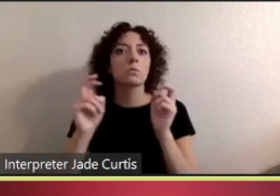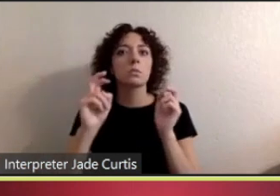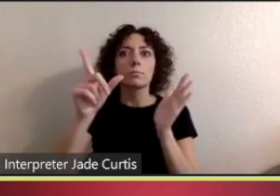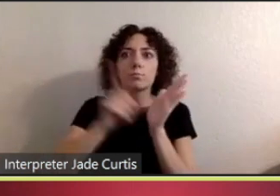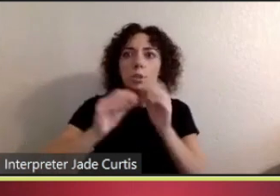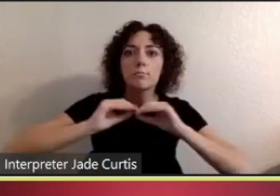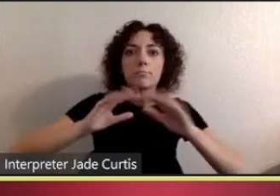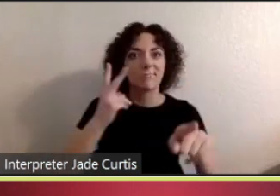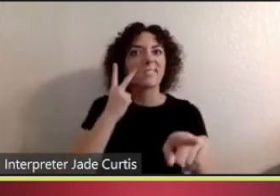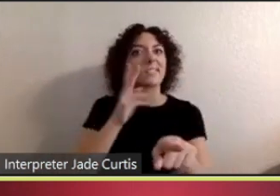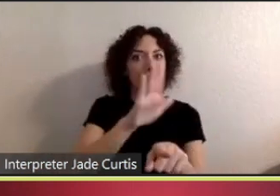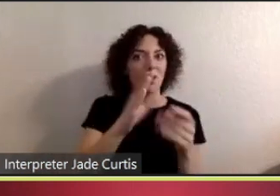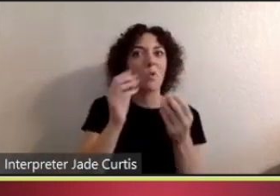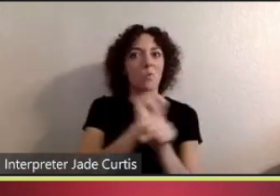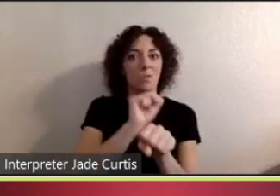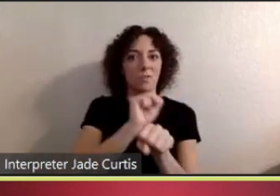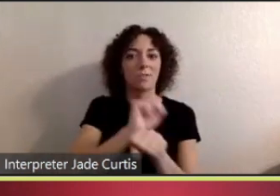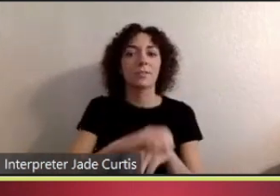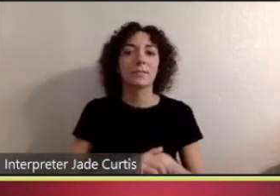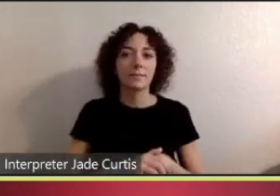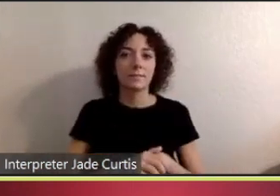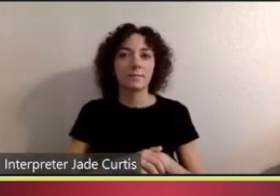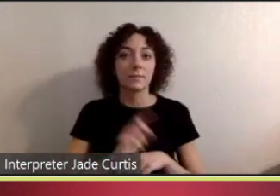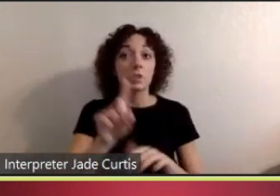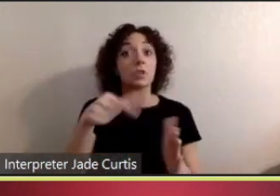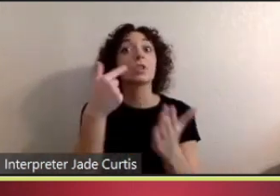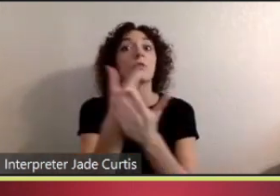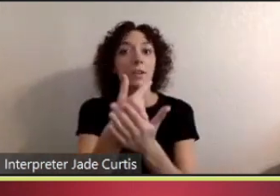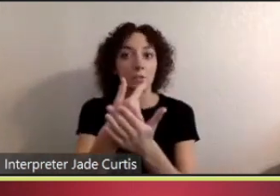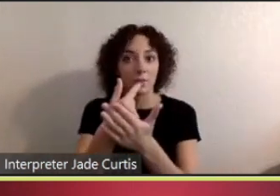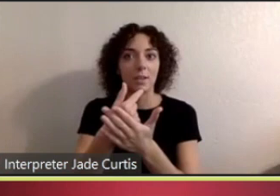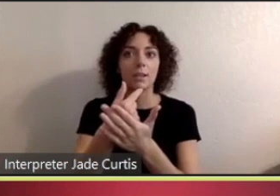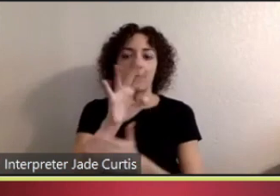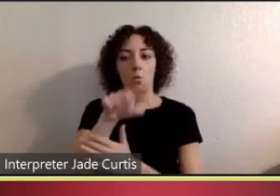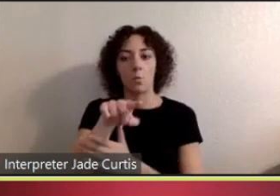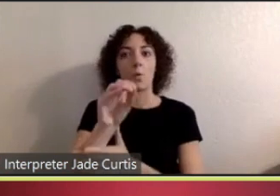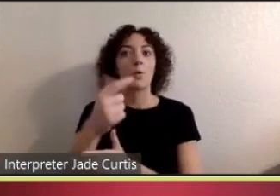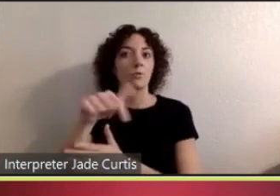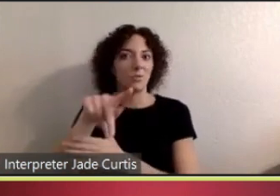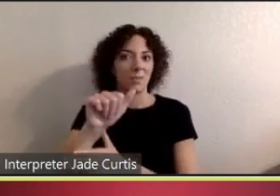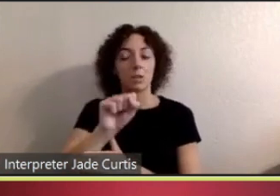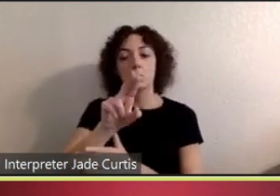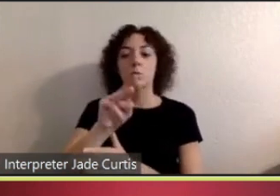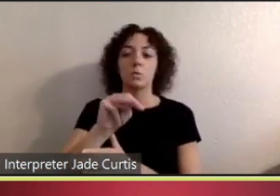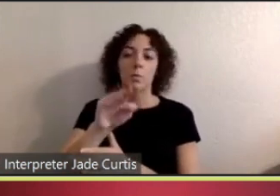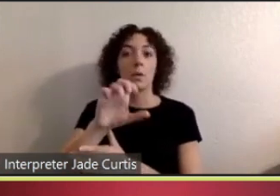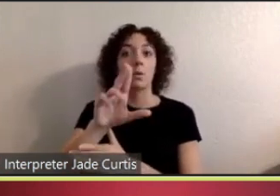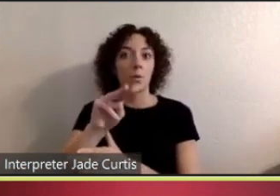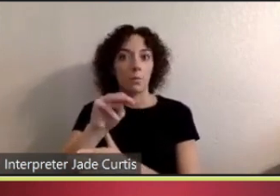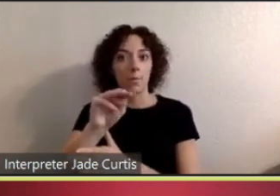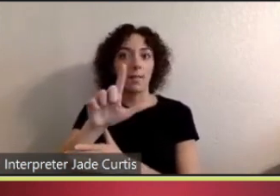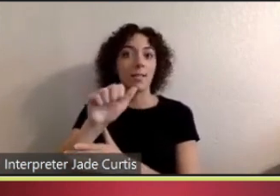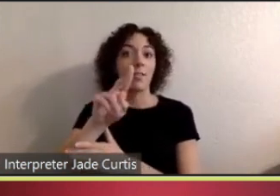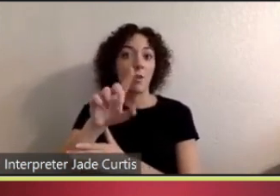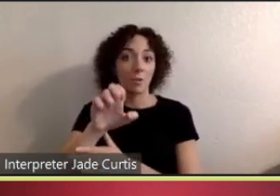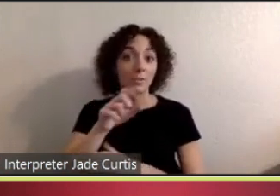engineering at Harvard University, graduating summa cum laude. She moved to UC Berkeley for her graduate studies in environmental engineering and joined